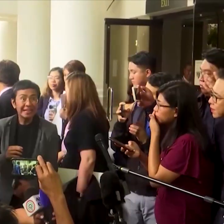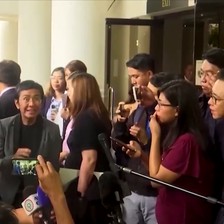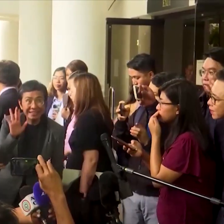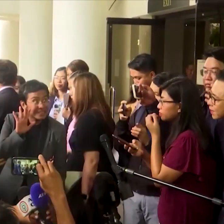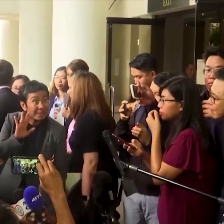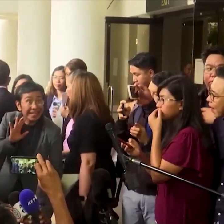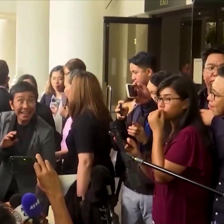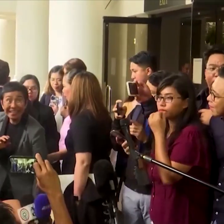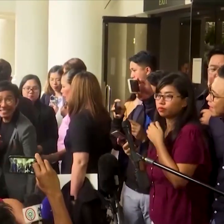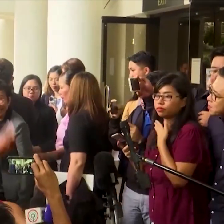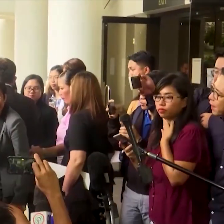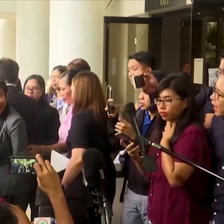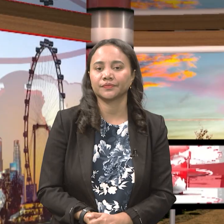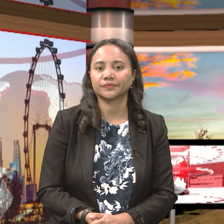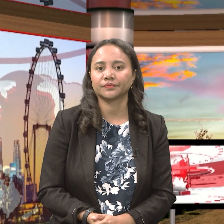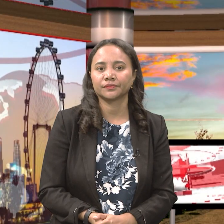ago.